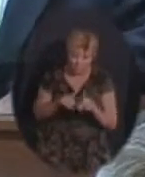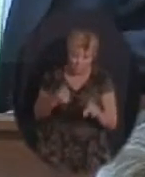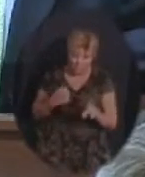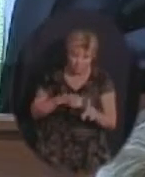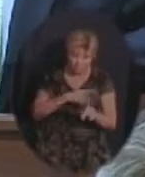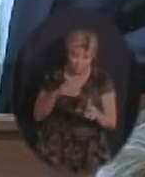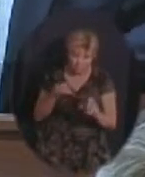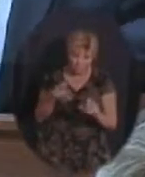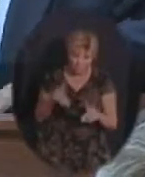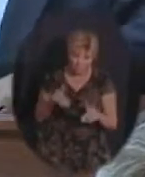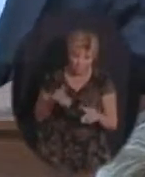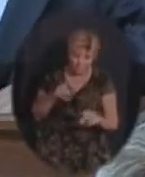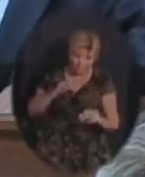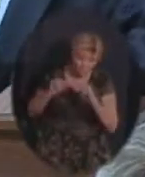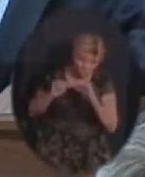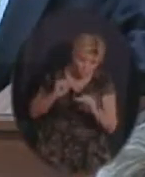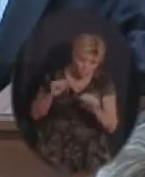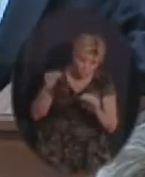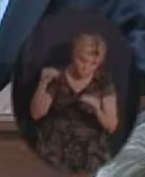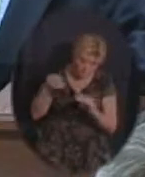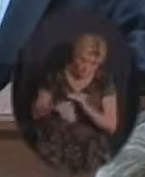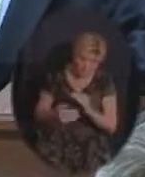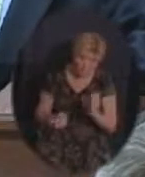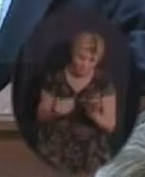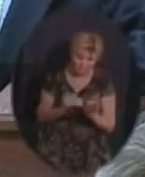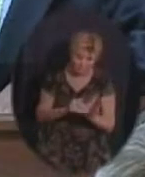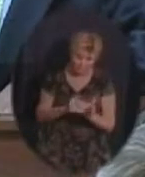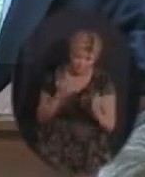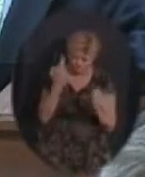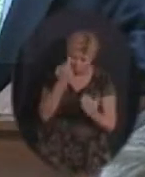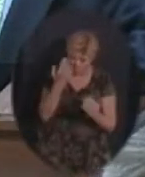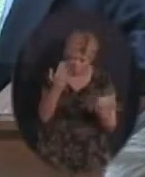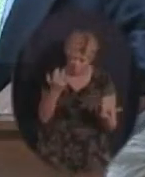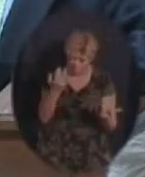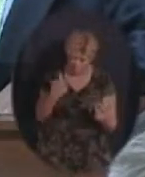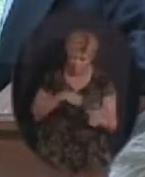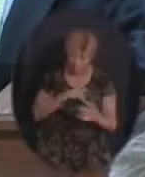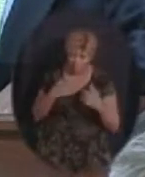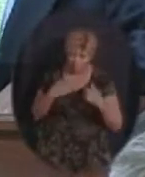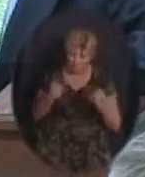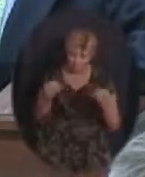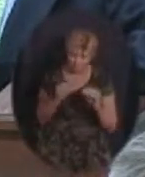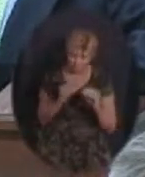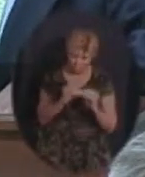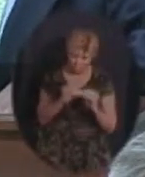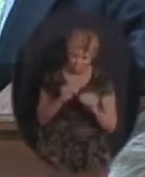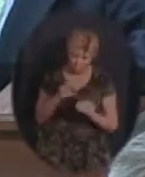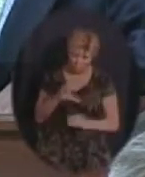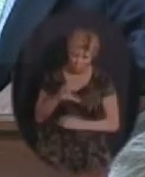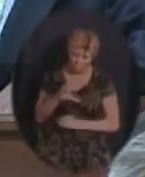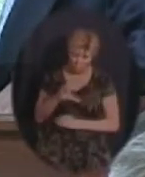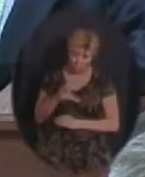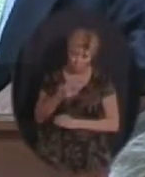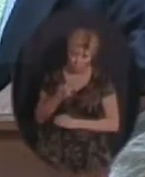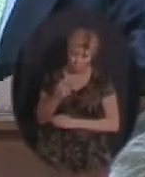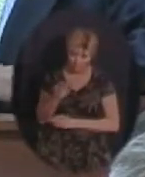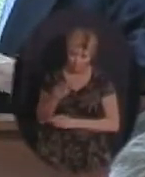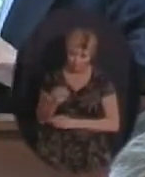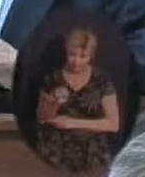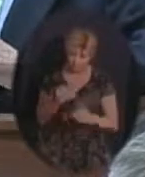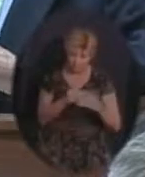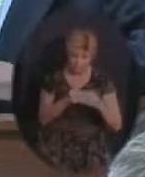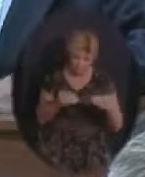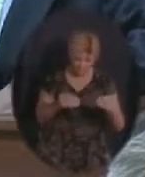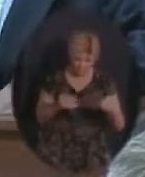is that we've had a lot more claims this year. It is up. Actually, the dollars are less, but the number